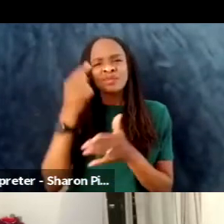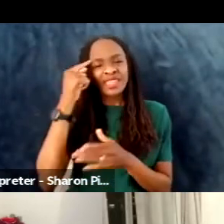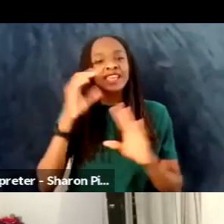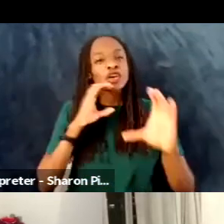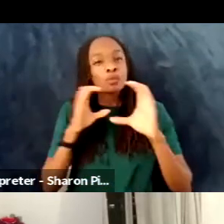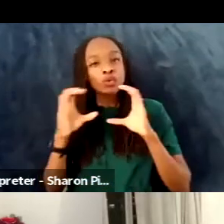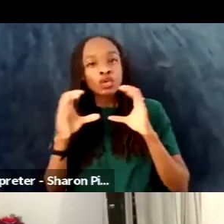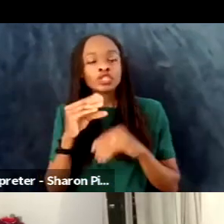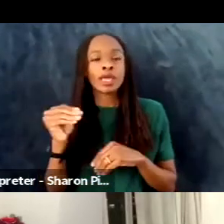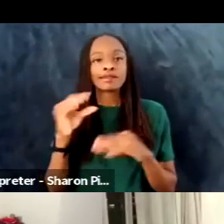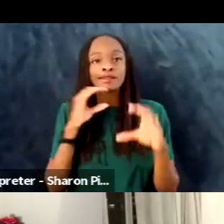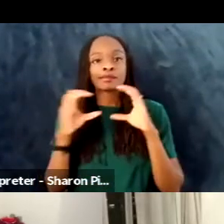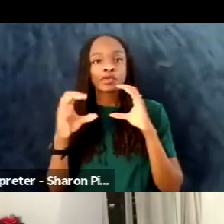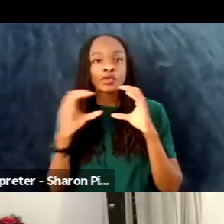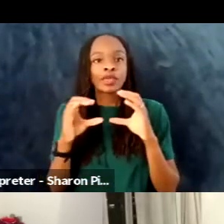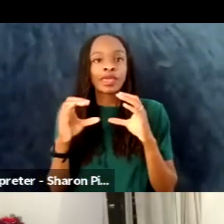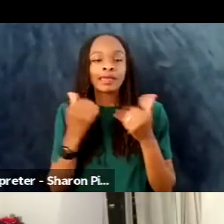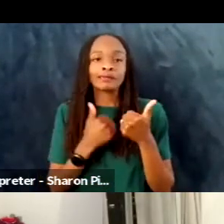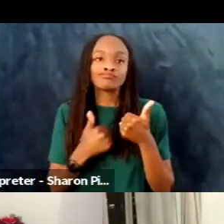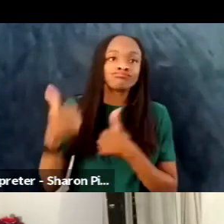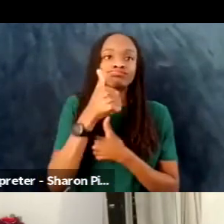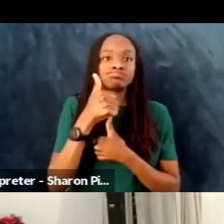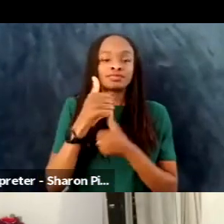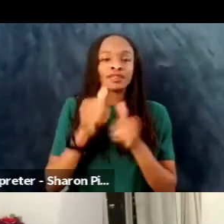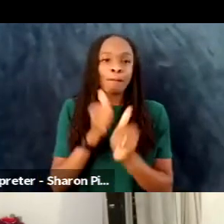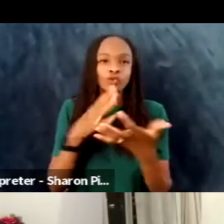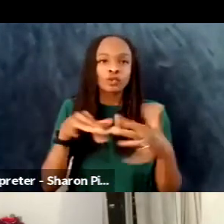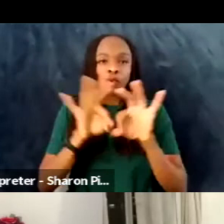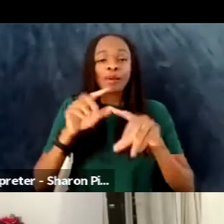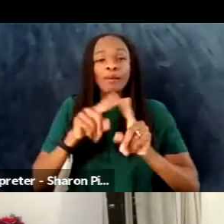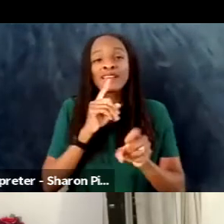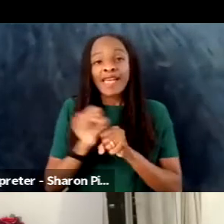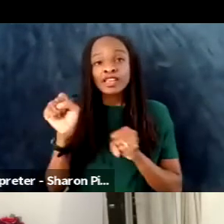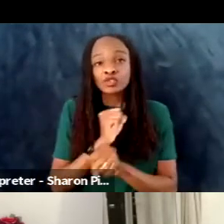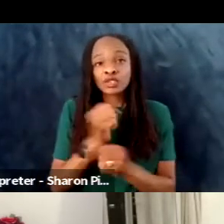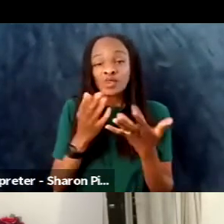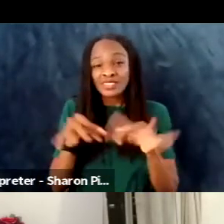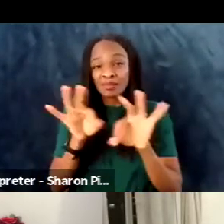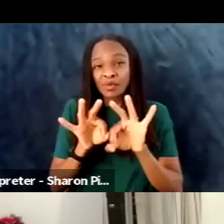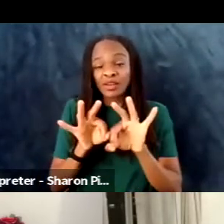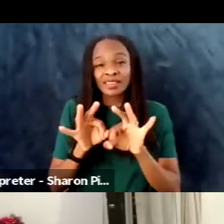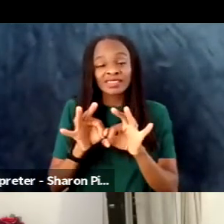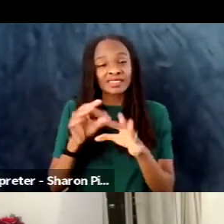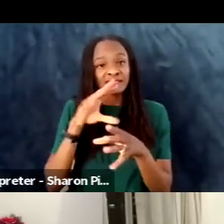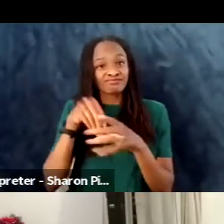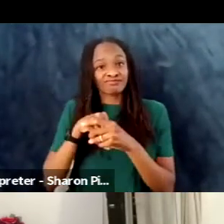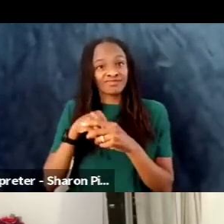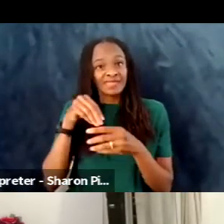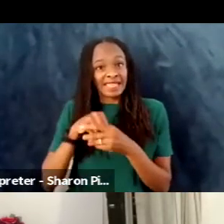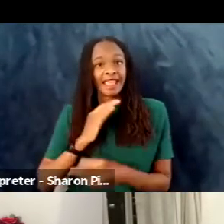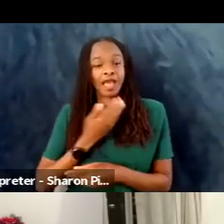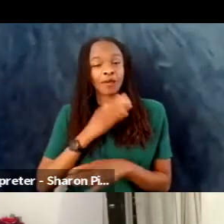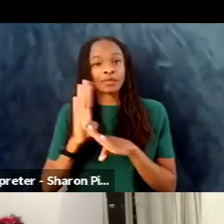and communicating values is the most important thing, but actually the key thing is to incorporate them into our business.